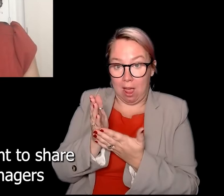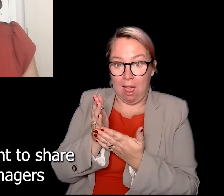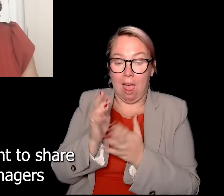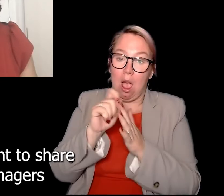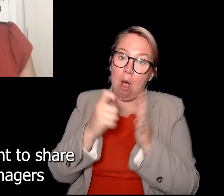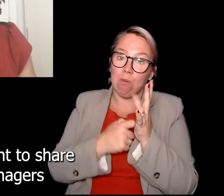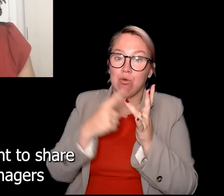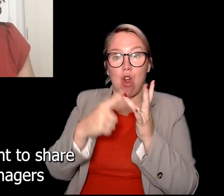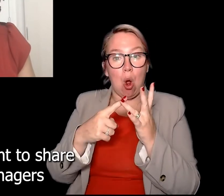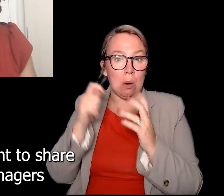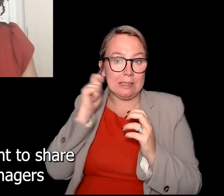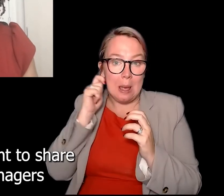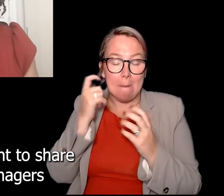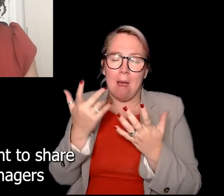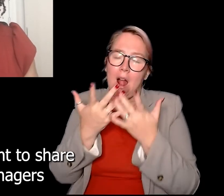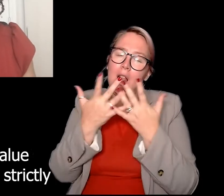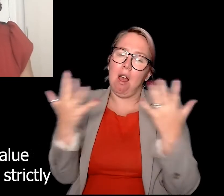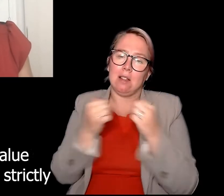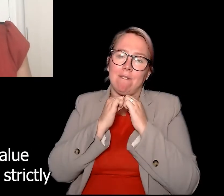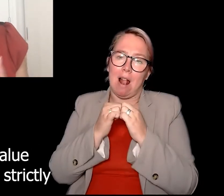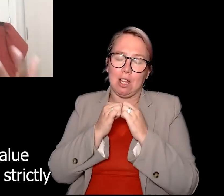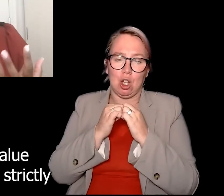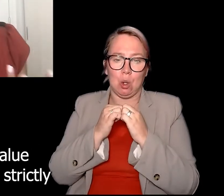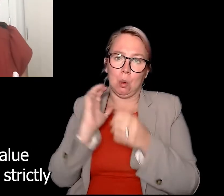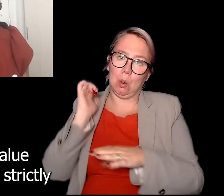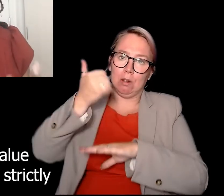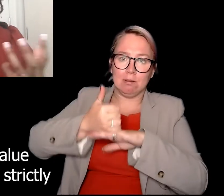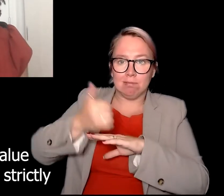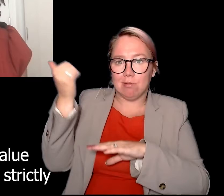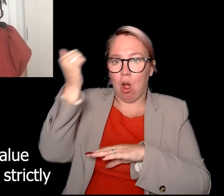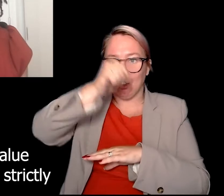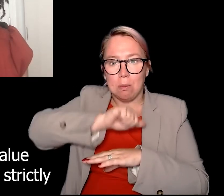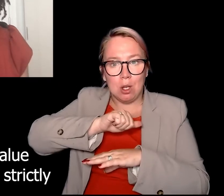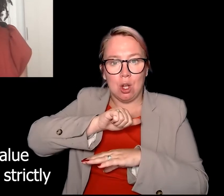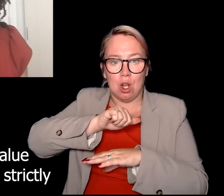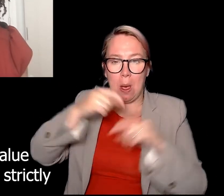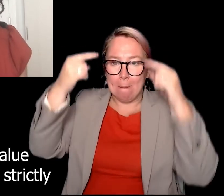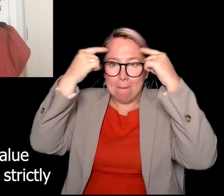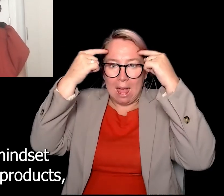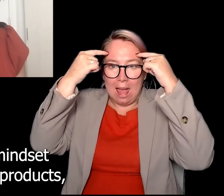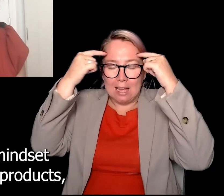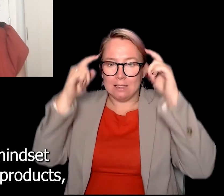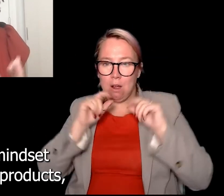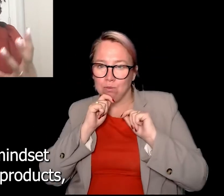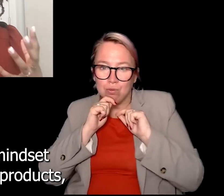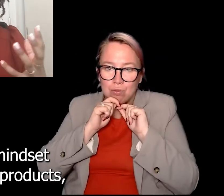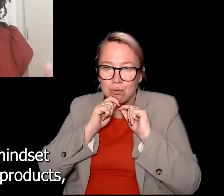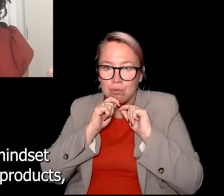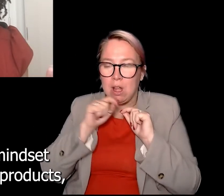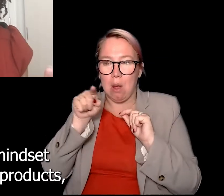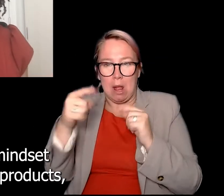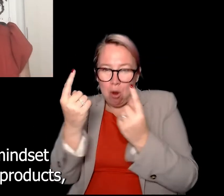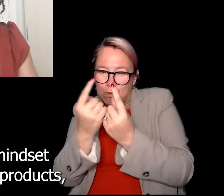things that I did want to share as a pro tip for product managers is that there's so much value in being an entrepreneur or in just strictly having an